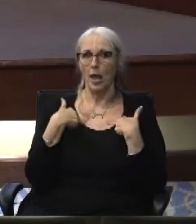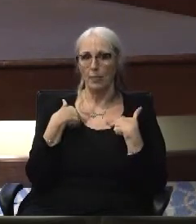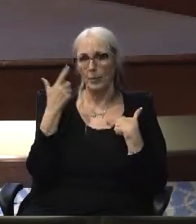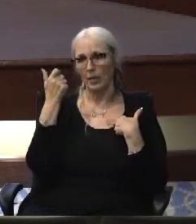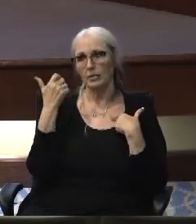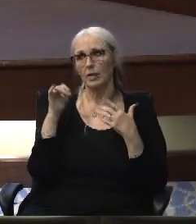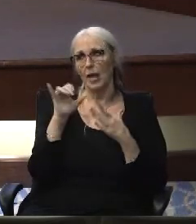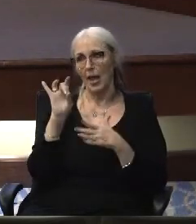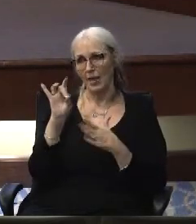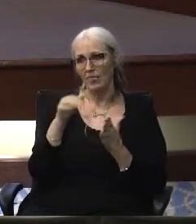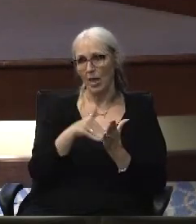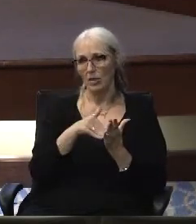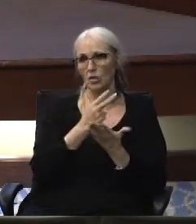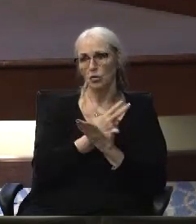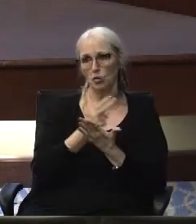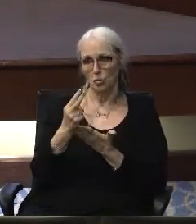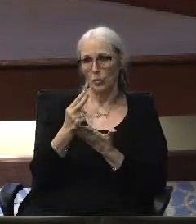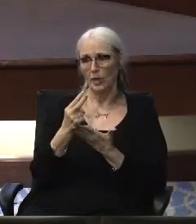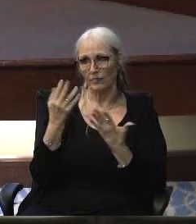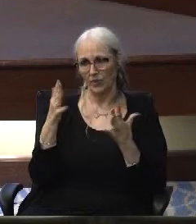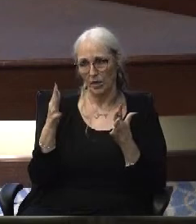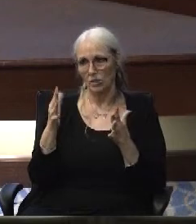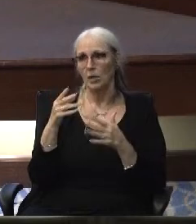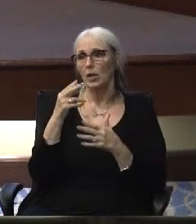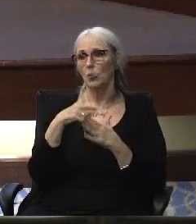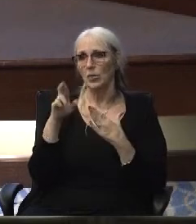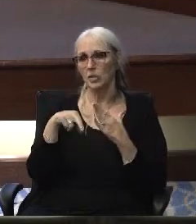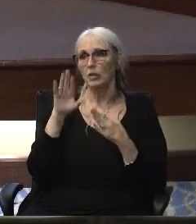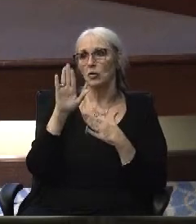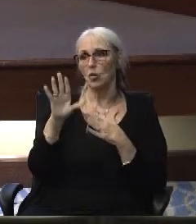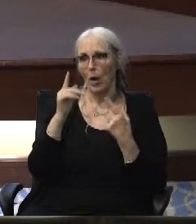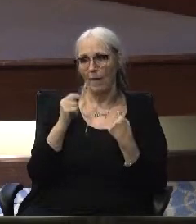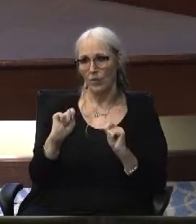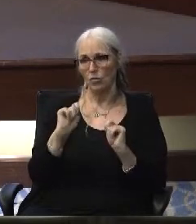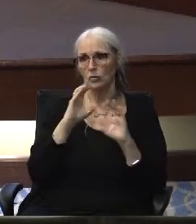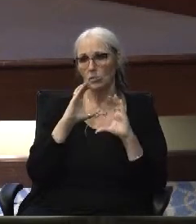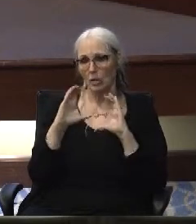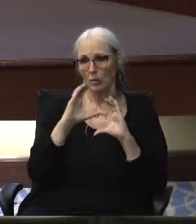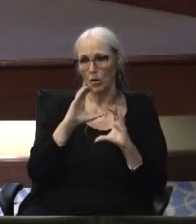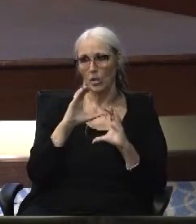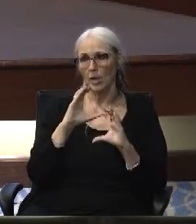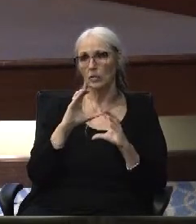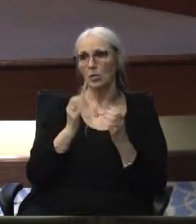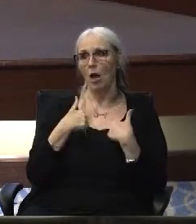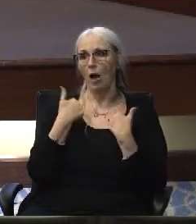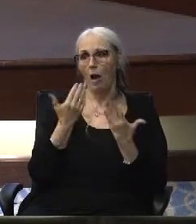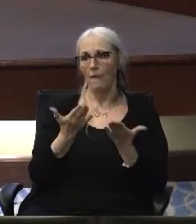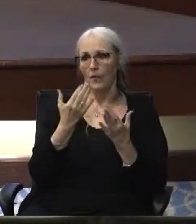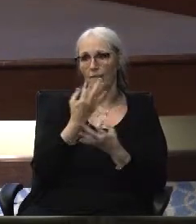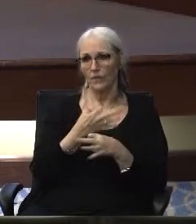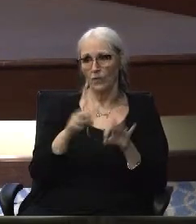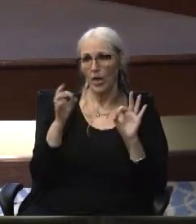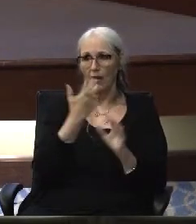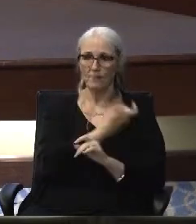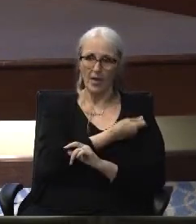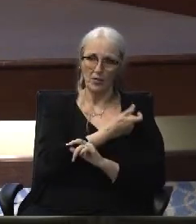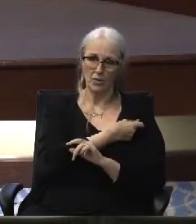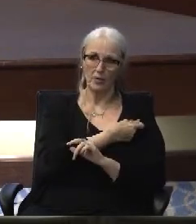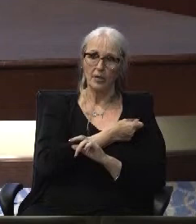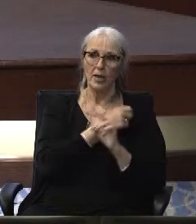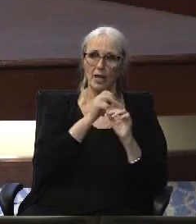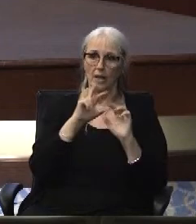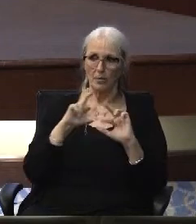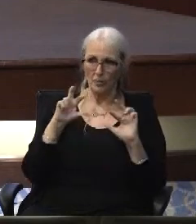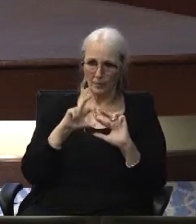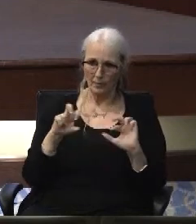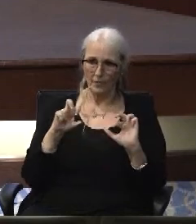8,000 vaccinations in 2 weeks. And that is the result of your efforts to communicate, to offer free vaccinations, to strategically identify